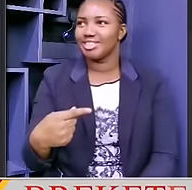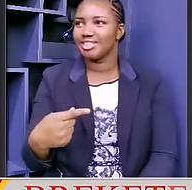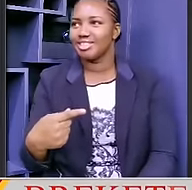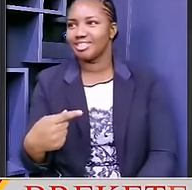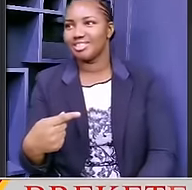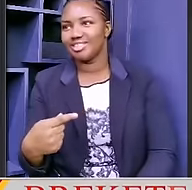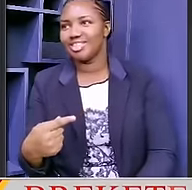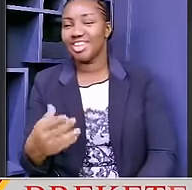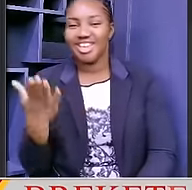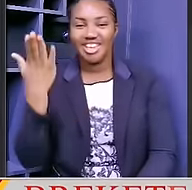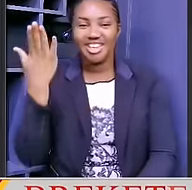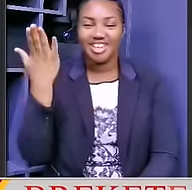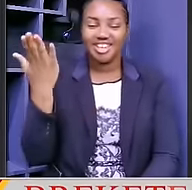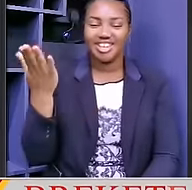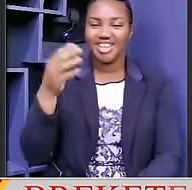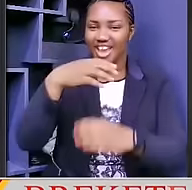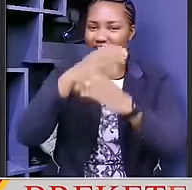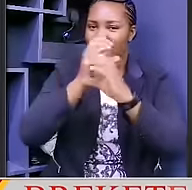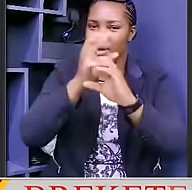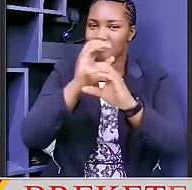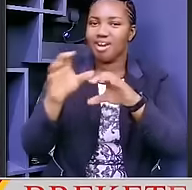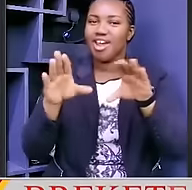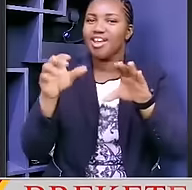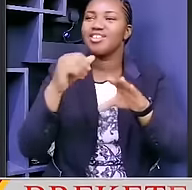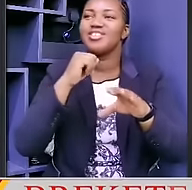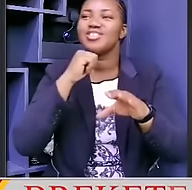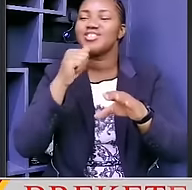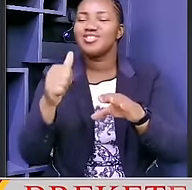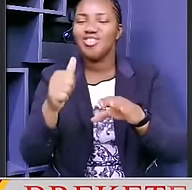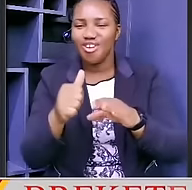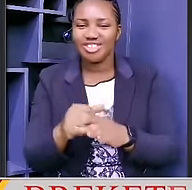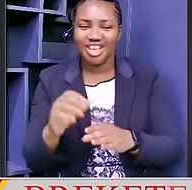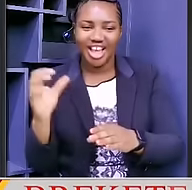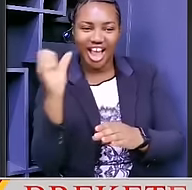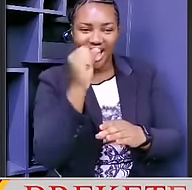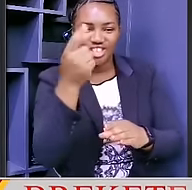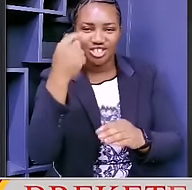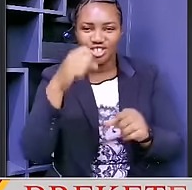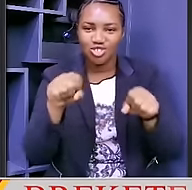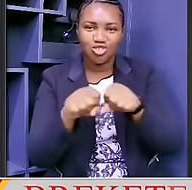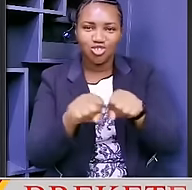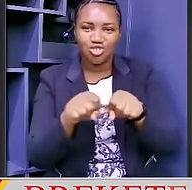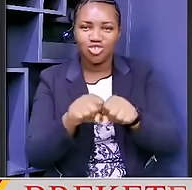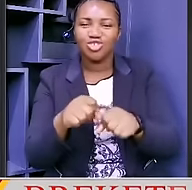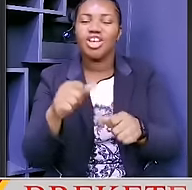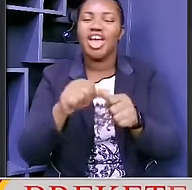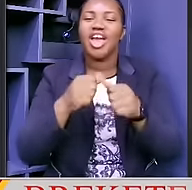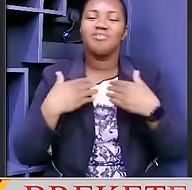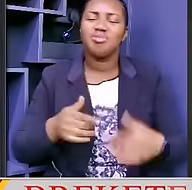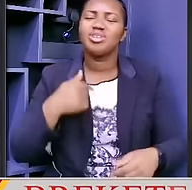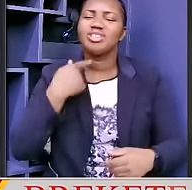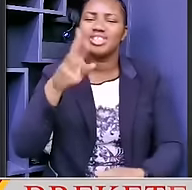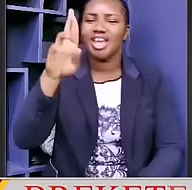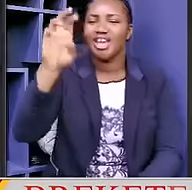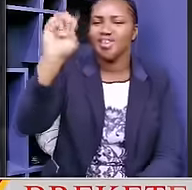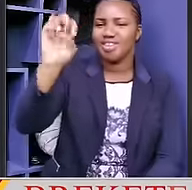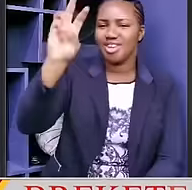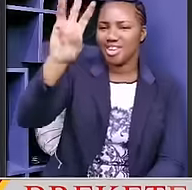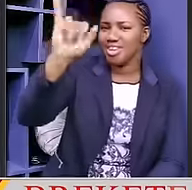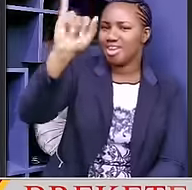back. Everybody talk rewind. Again. Rewind. Again.